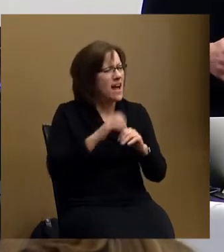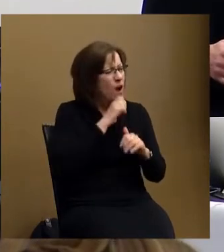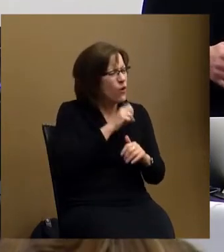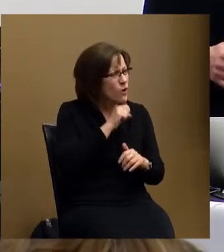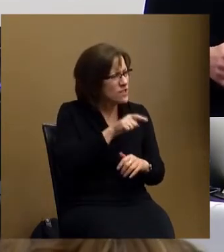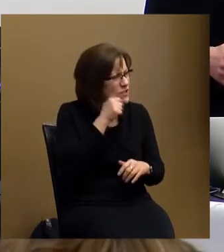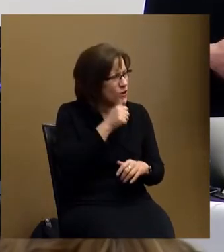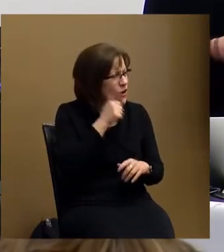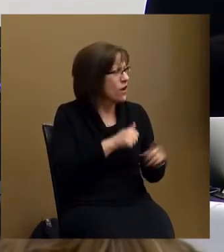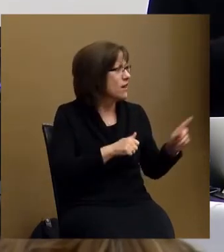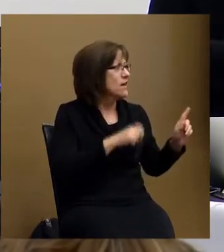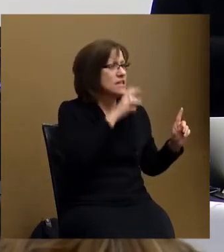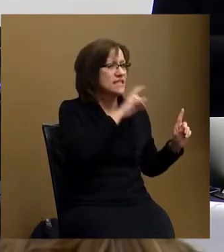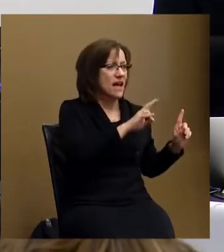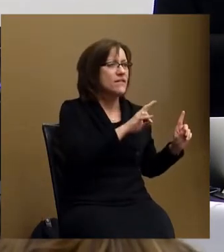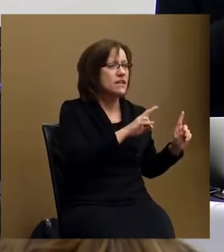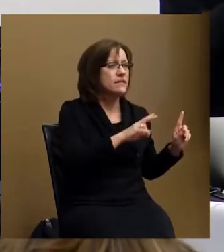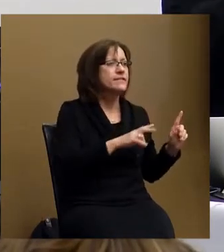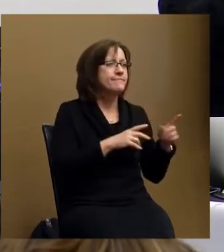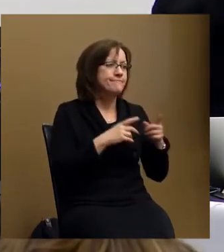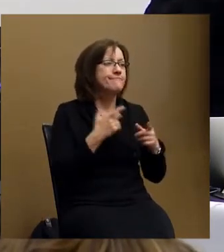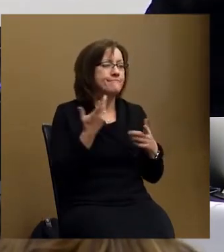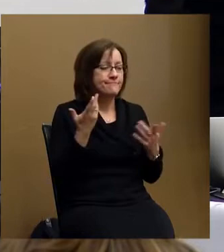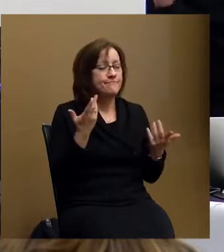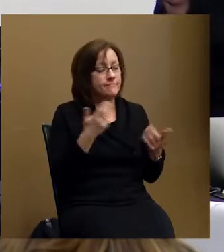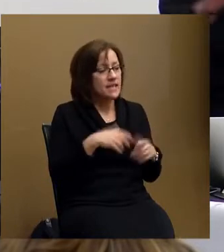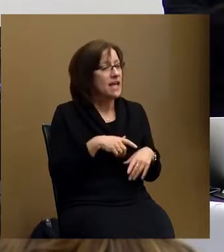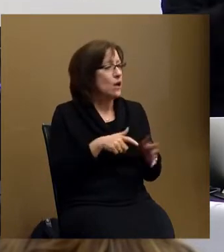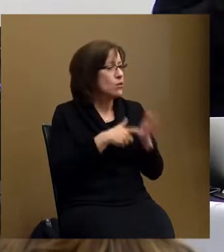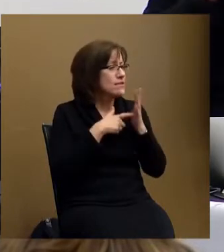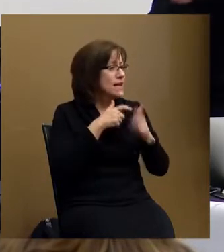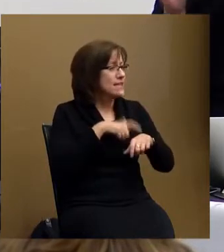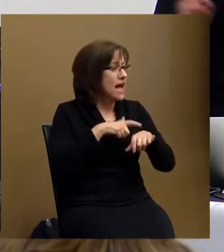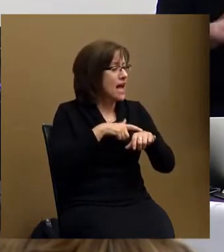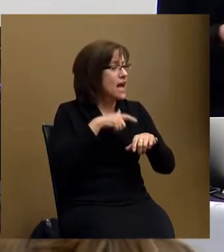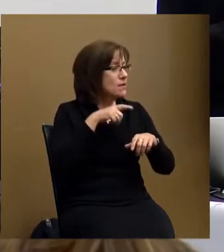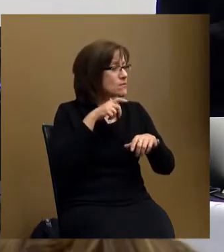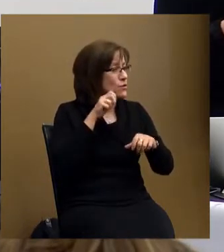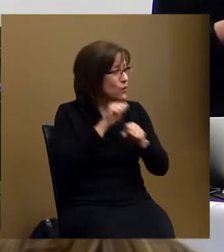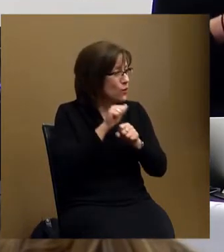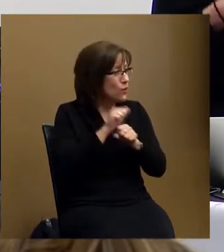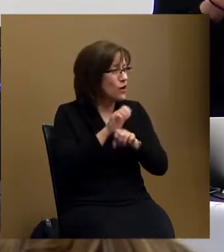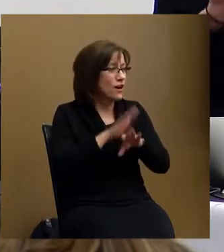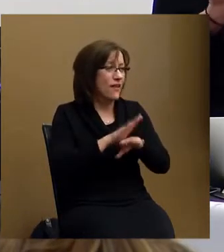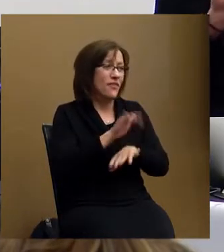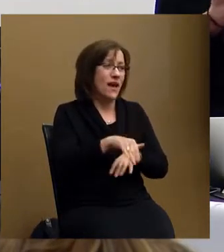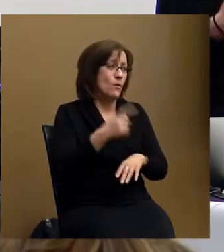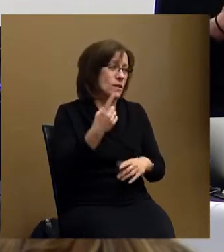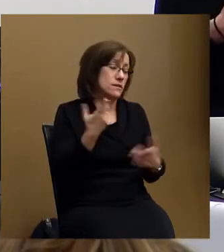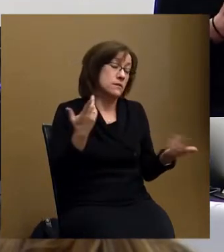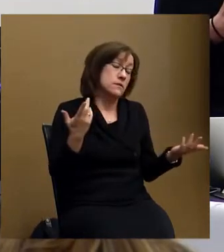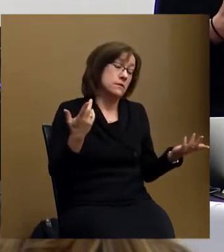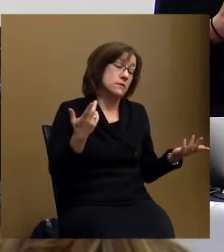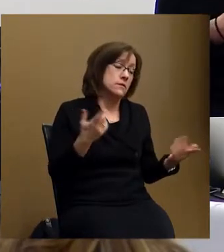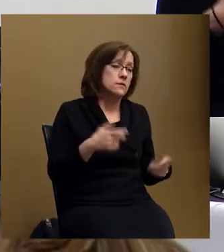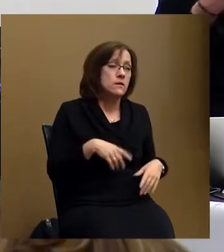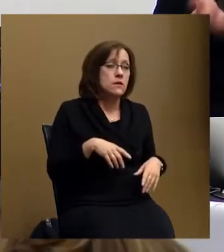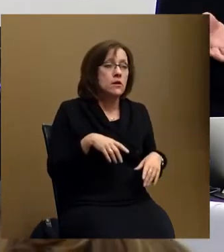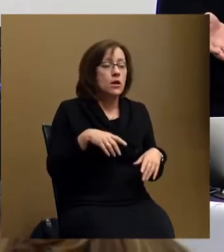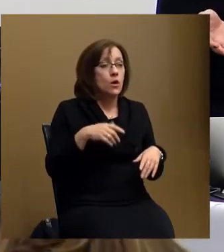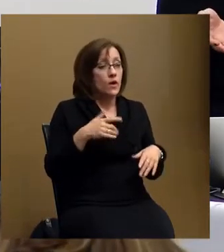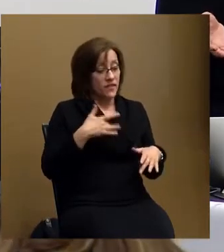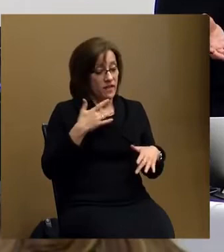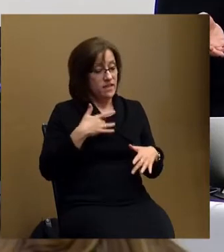she? 7. Okay, so it's going to take a while to work on this one. The thing is, with the sensory systems,